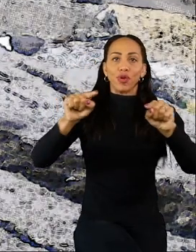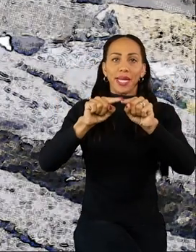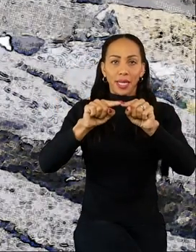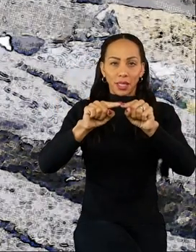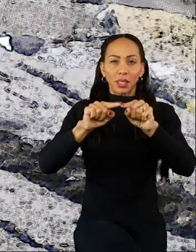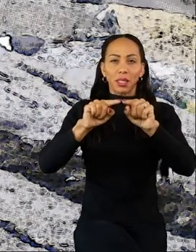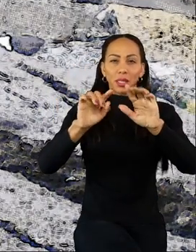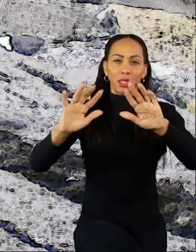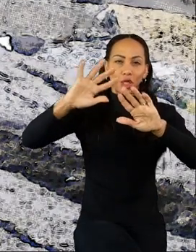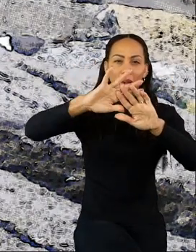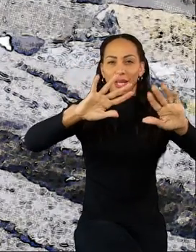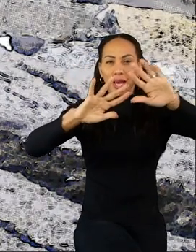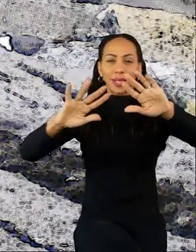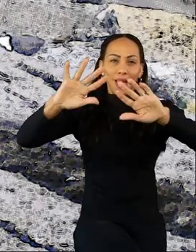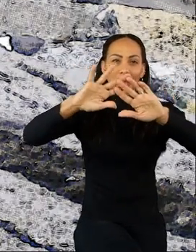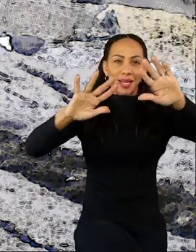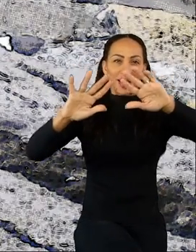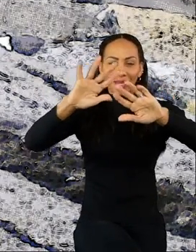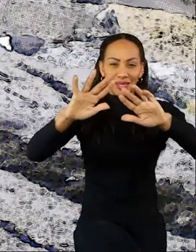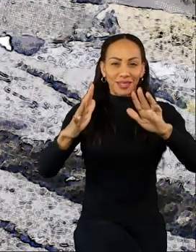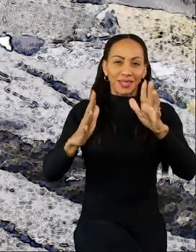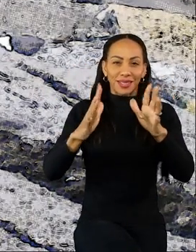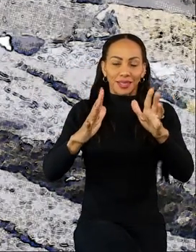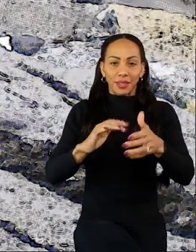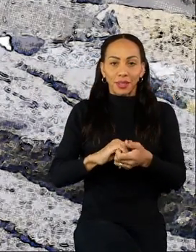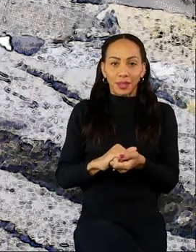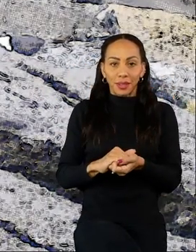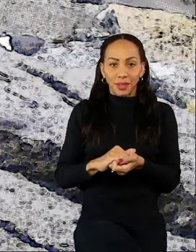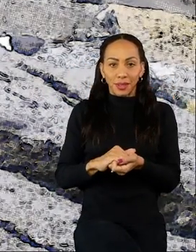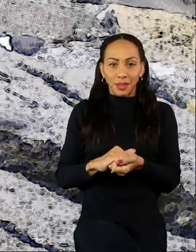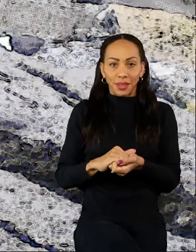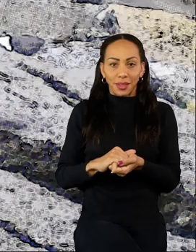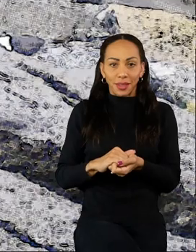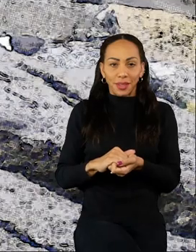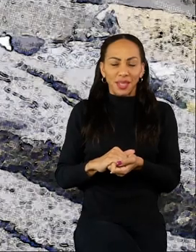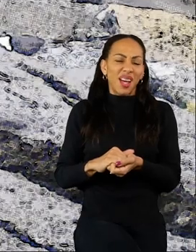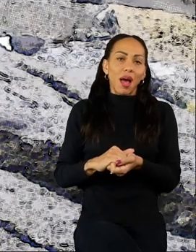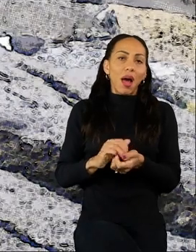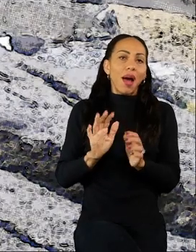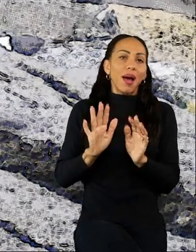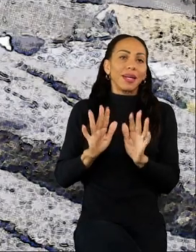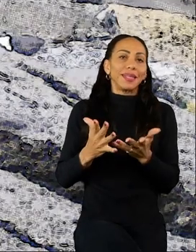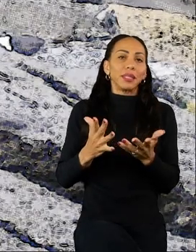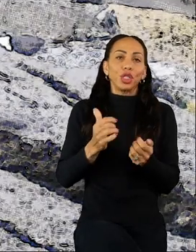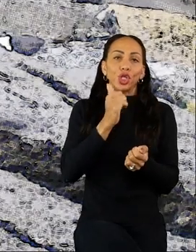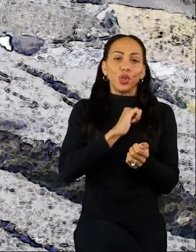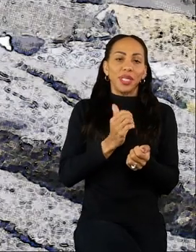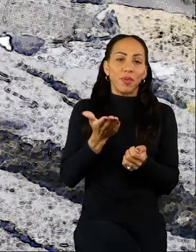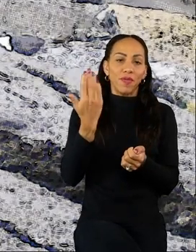driving, I didn't do it in the end, but you could have even made a filter that creates that kind of driving effect of a kind of light